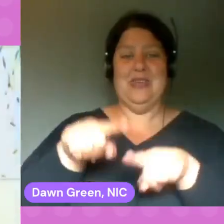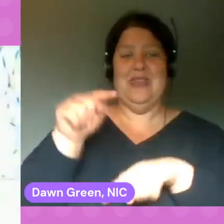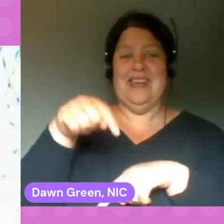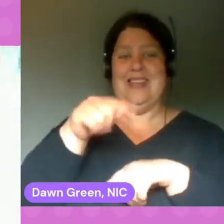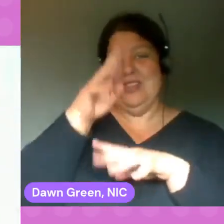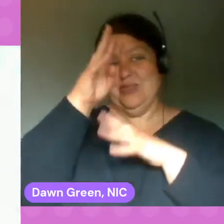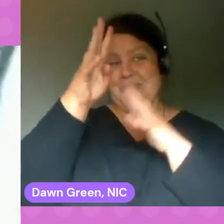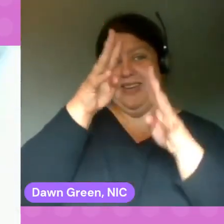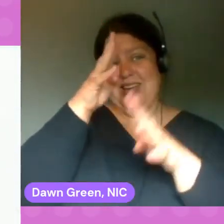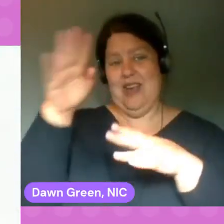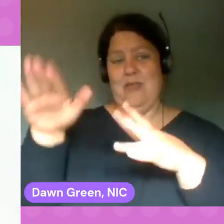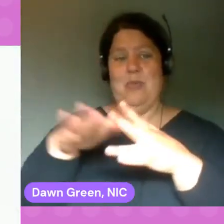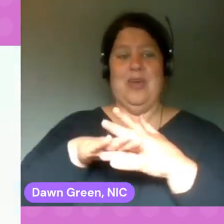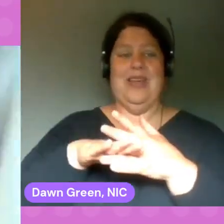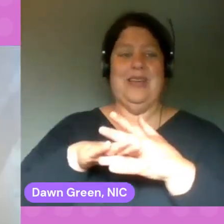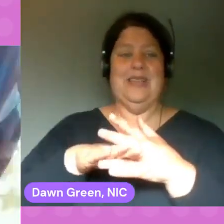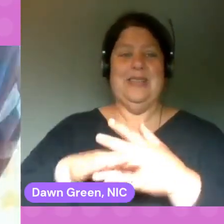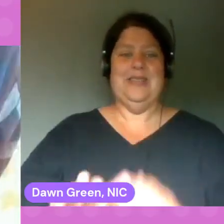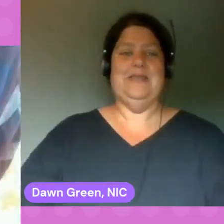break.